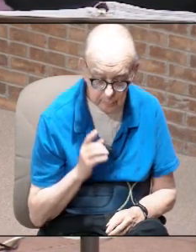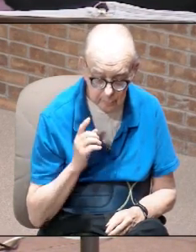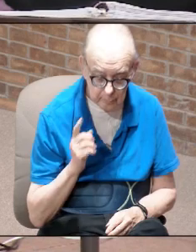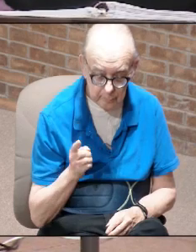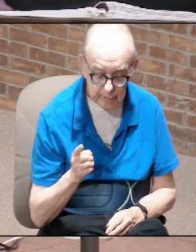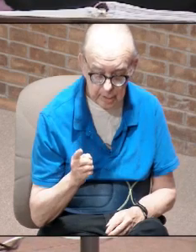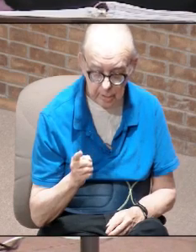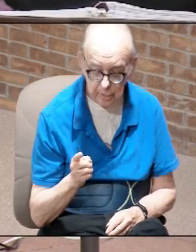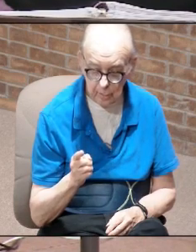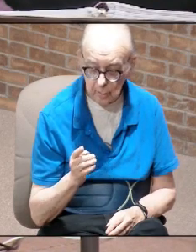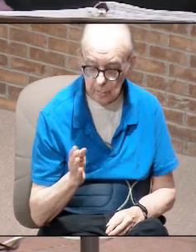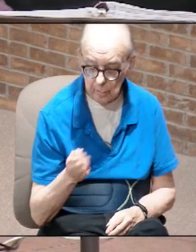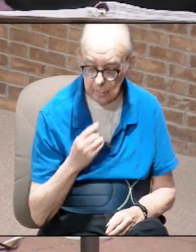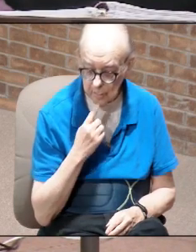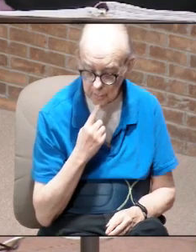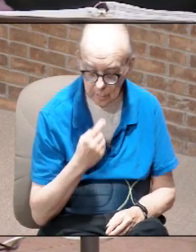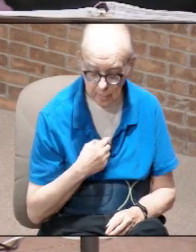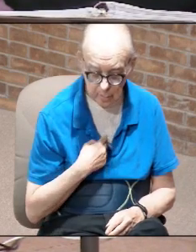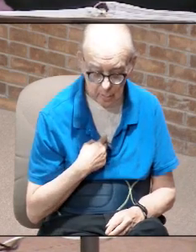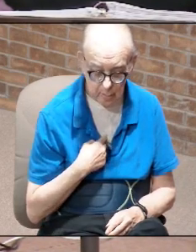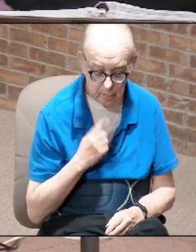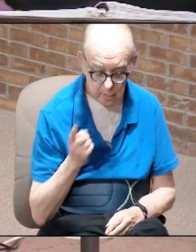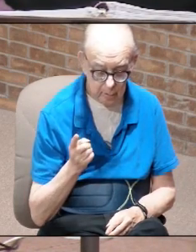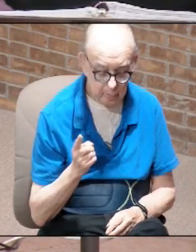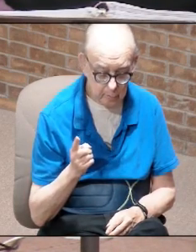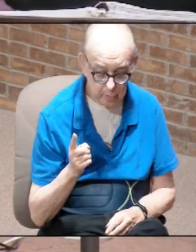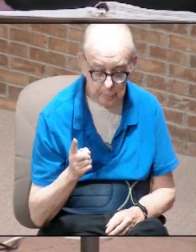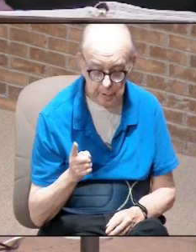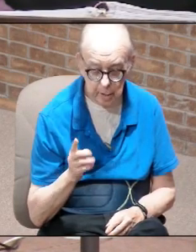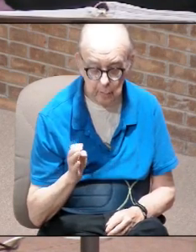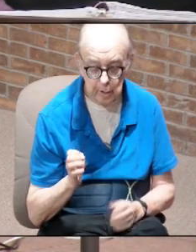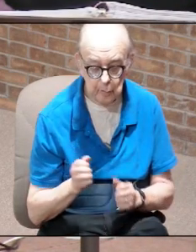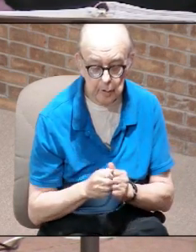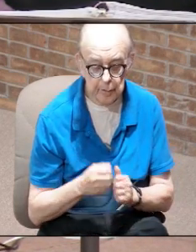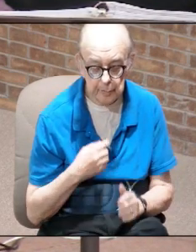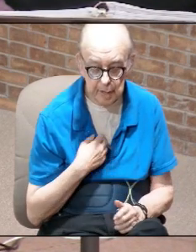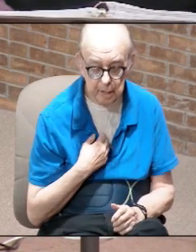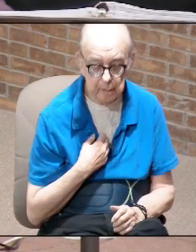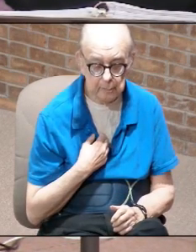you told me that you were going to be with me.